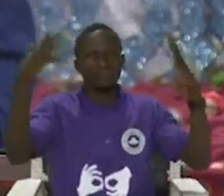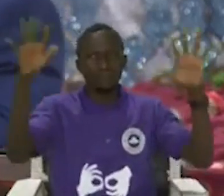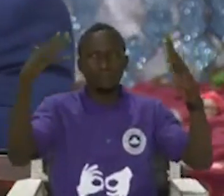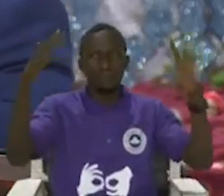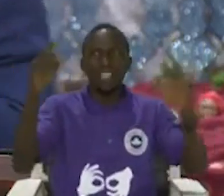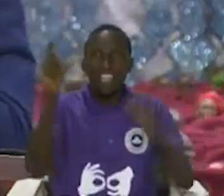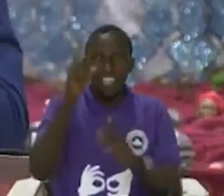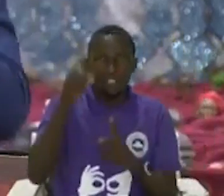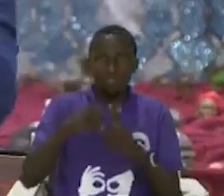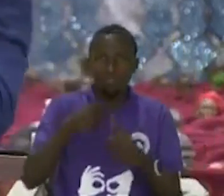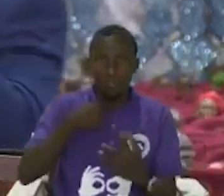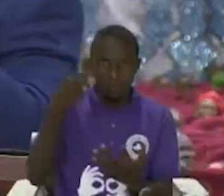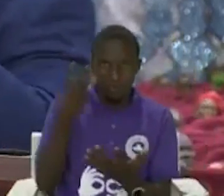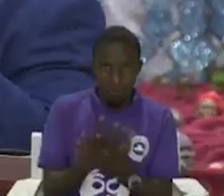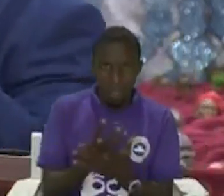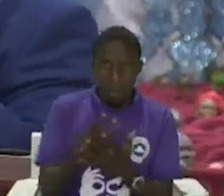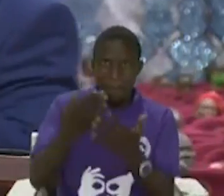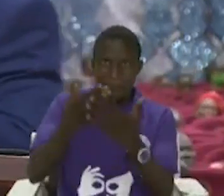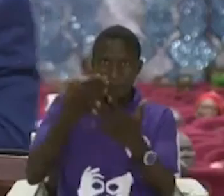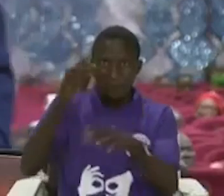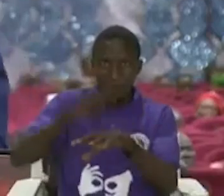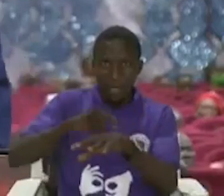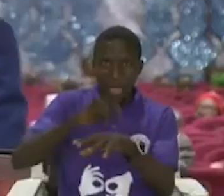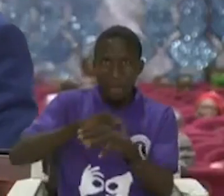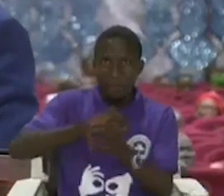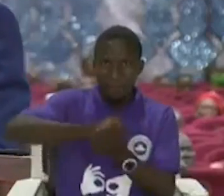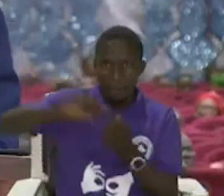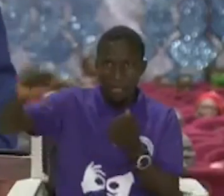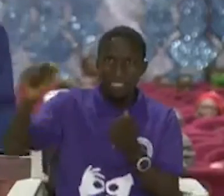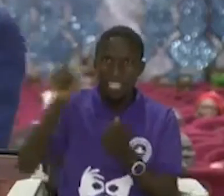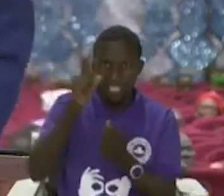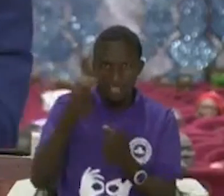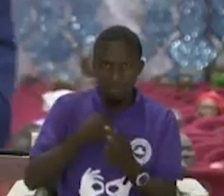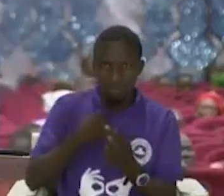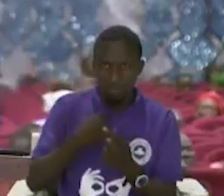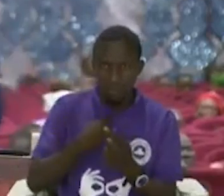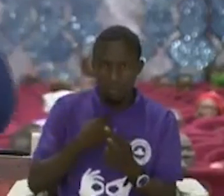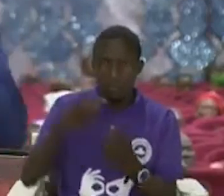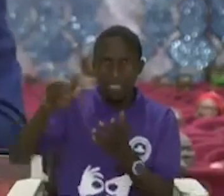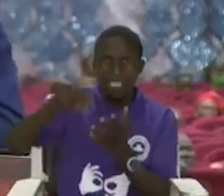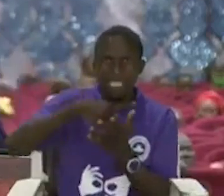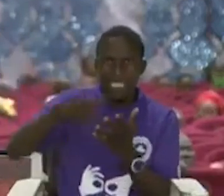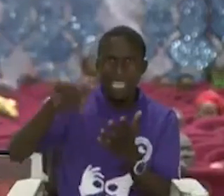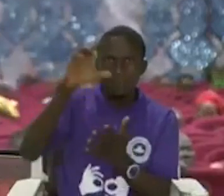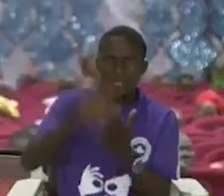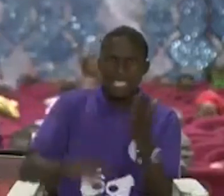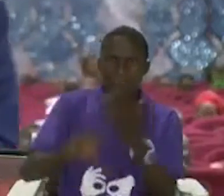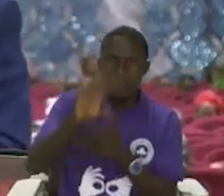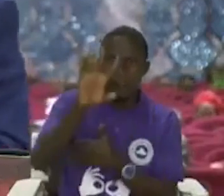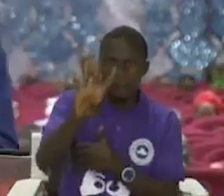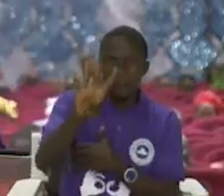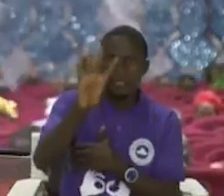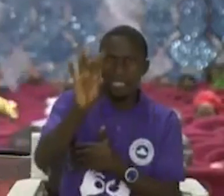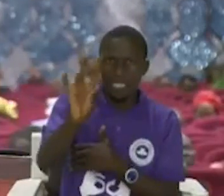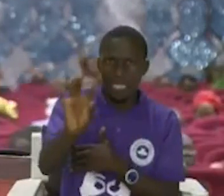subdued. Listen to me, brethren. It's not time to clap. Listen to me. Psalm chapter 49 verse 20. Psalm 49 verse 20, the Bible